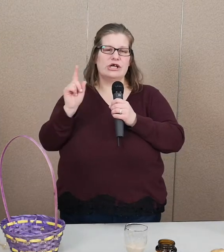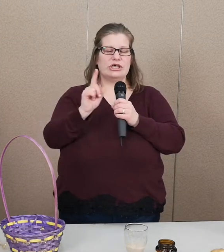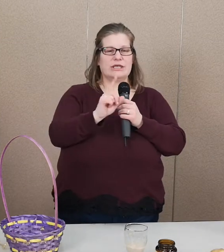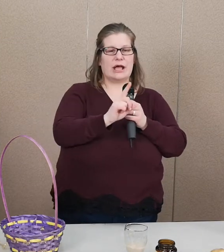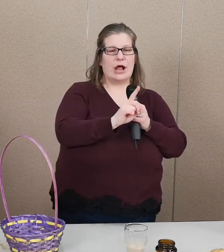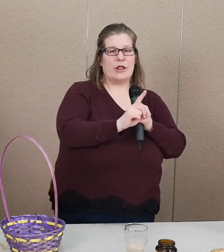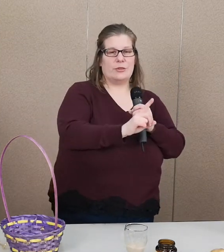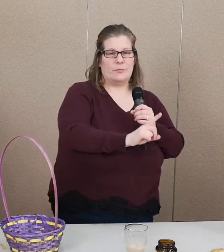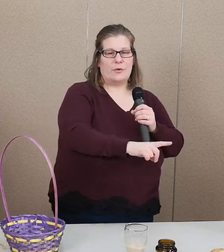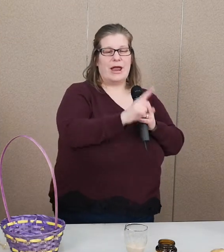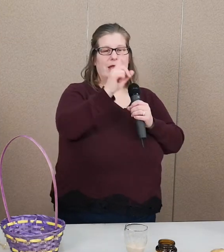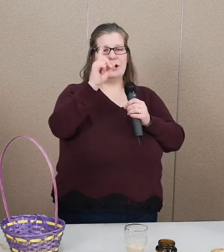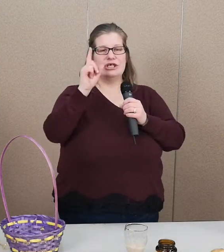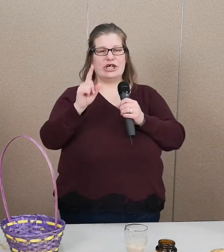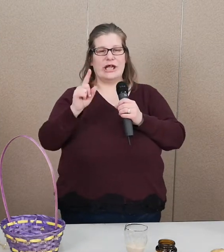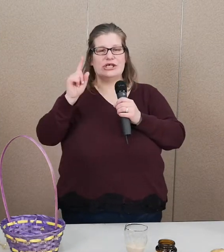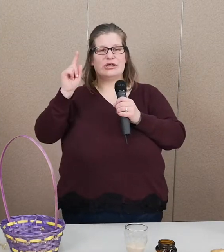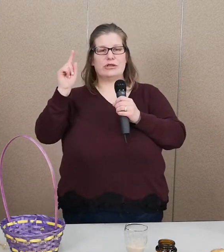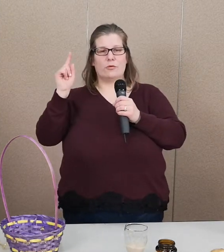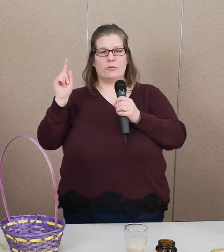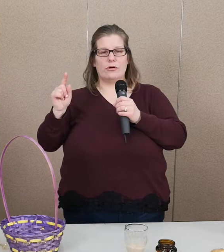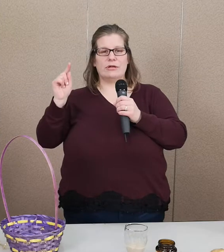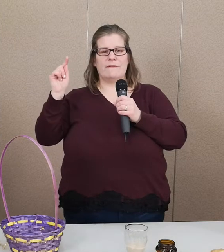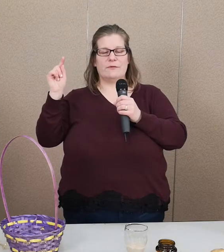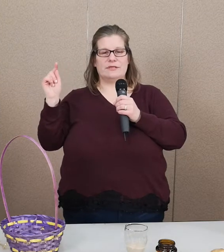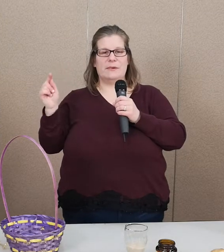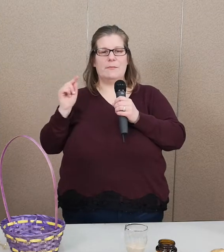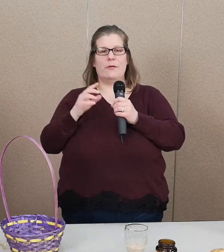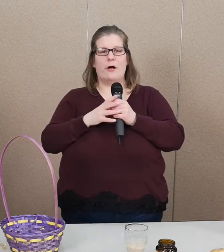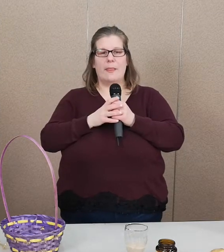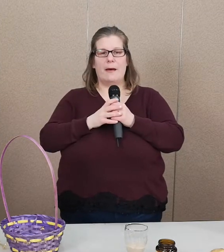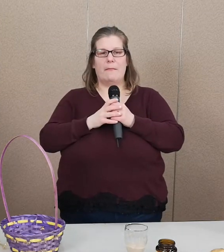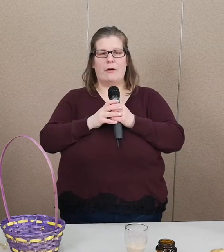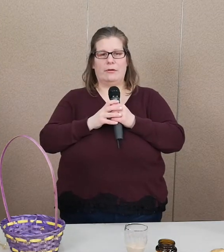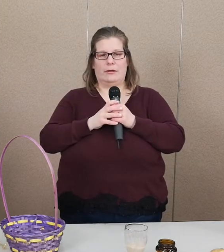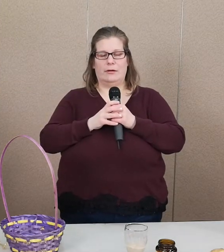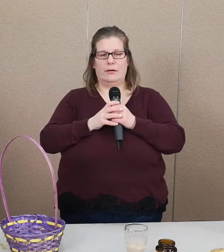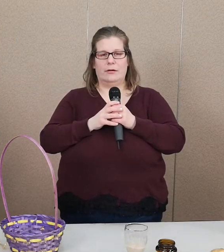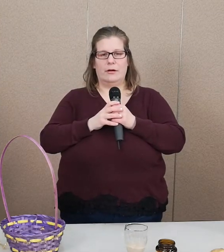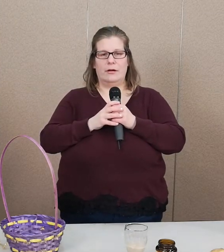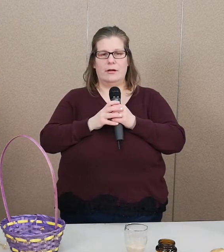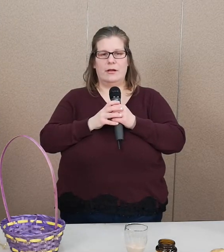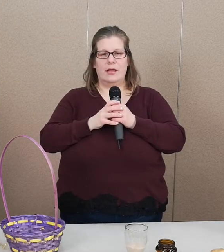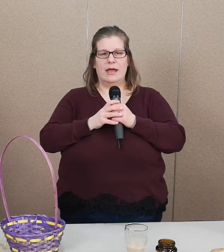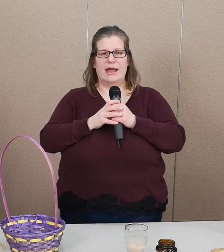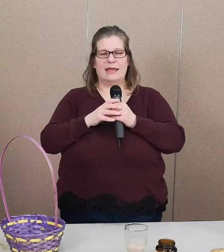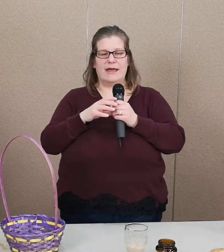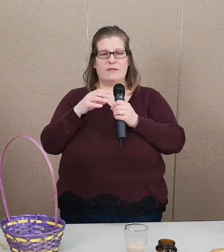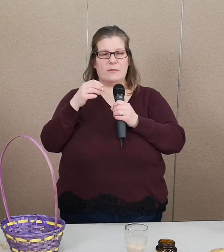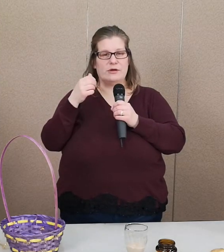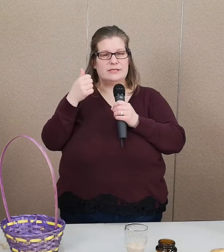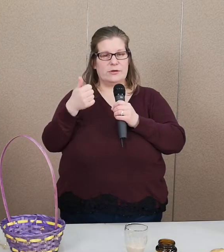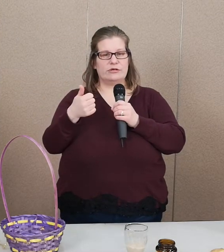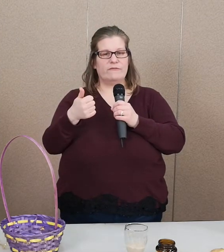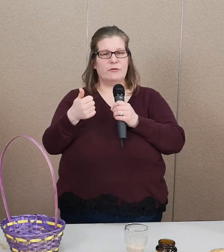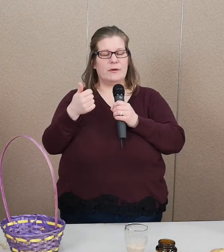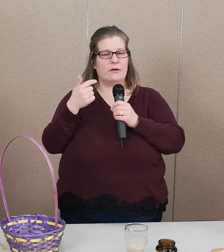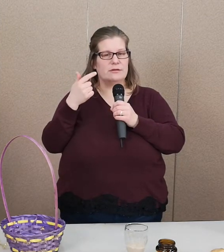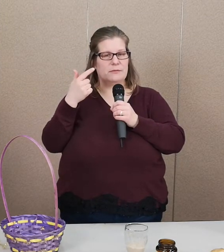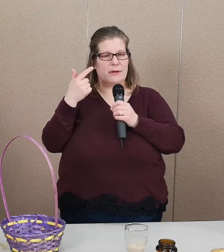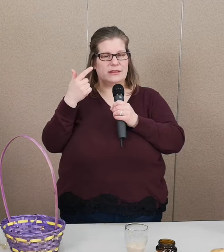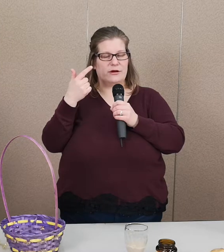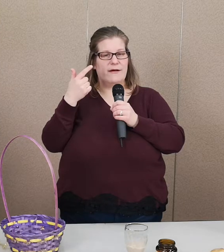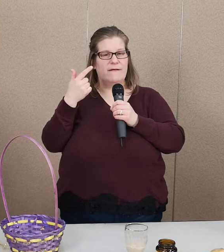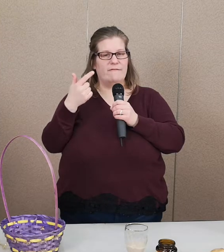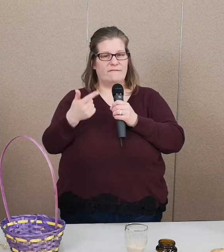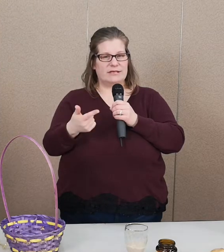world, just like the bread changed the world of those people on that mountain. It gave them their spiritual food, but it